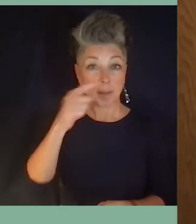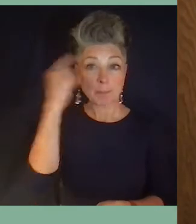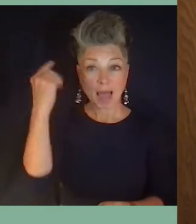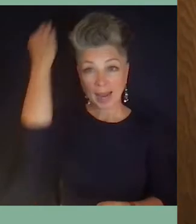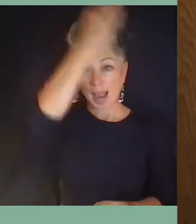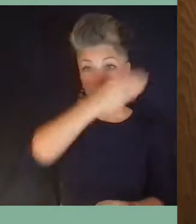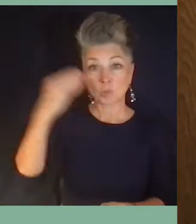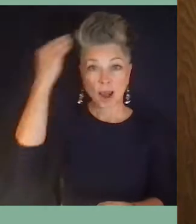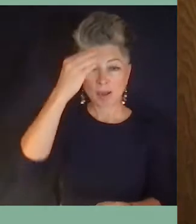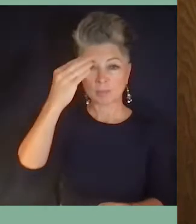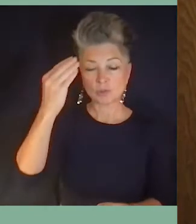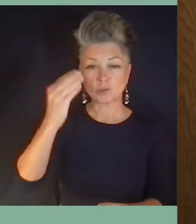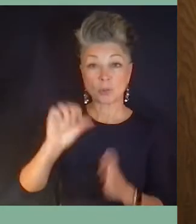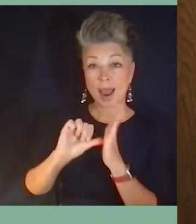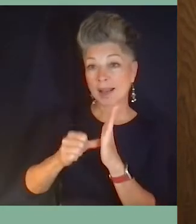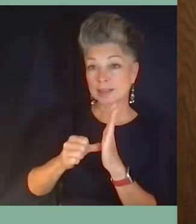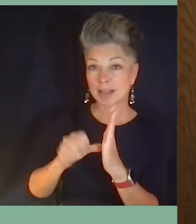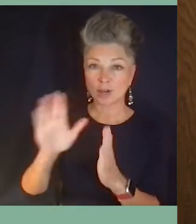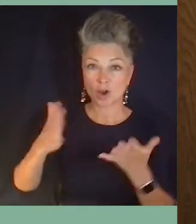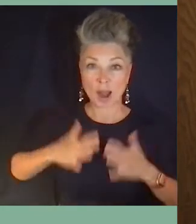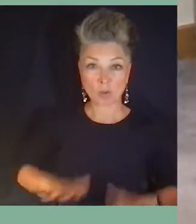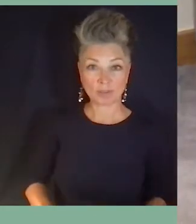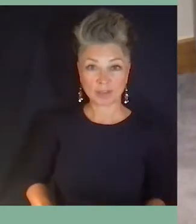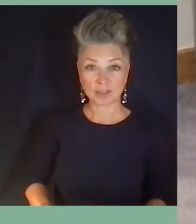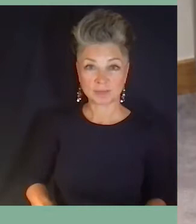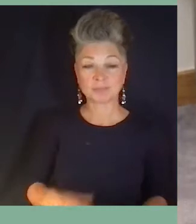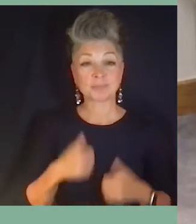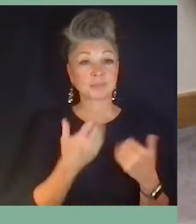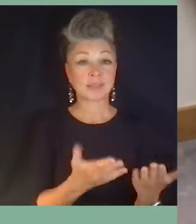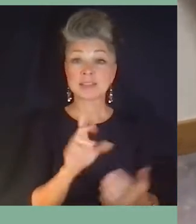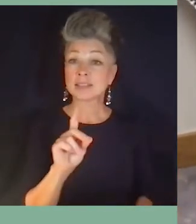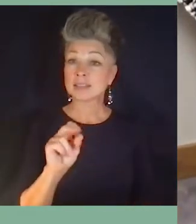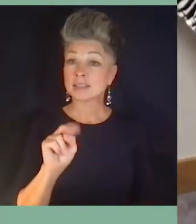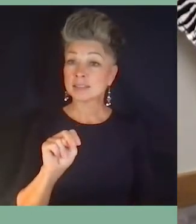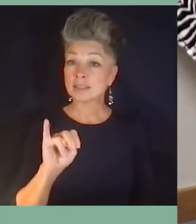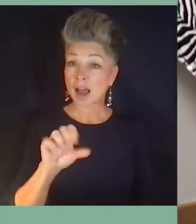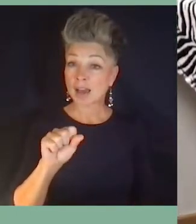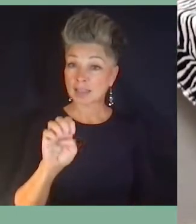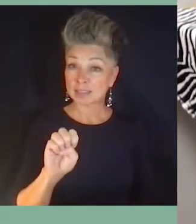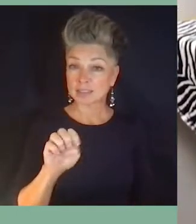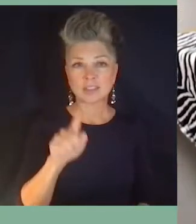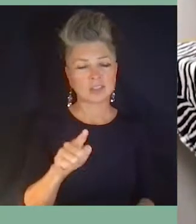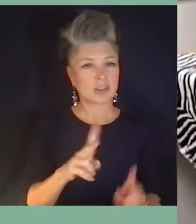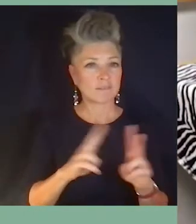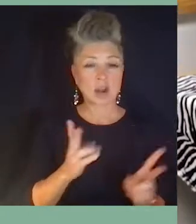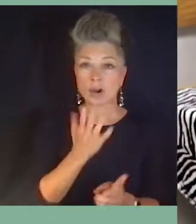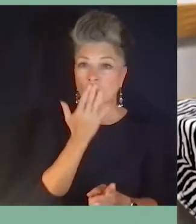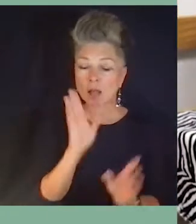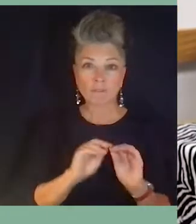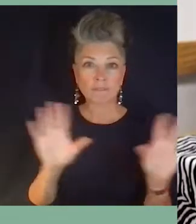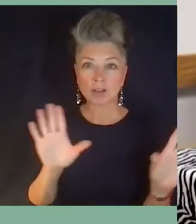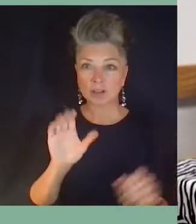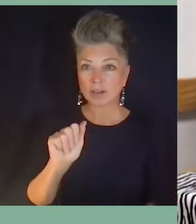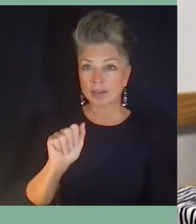and a black head wrap to accent her outfit. This is Donis. She's here in a very colorful